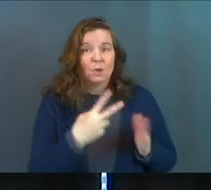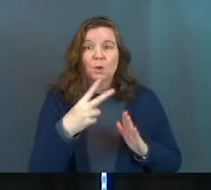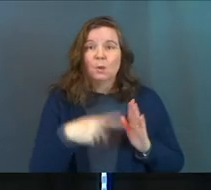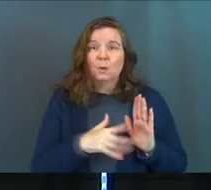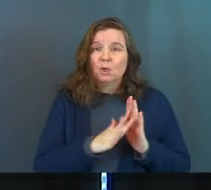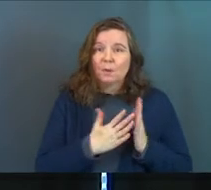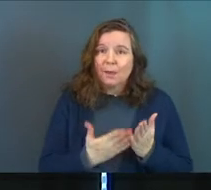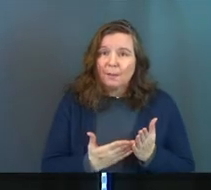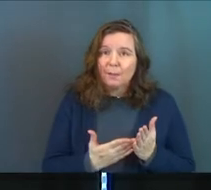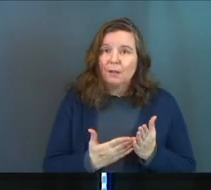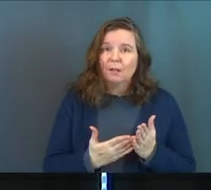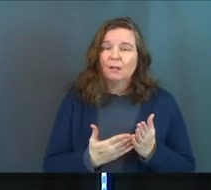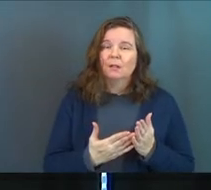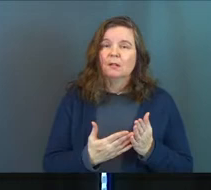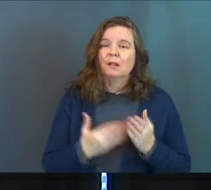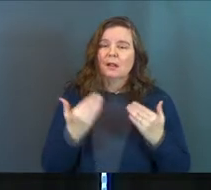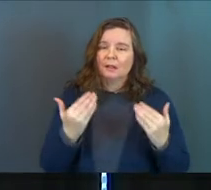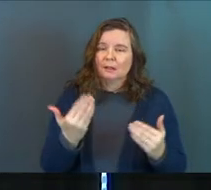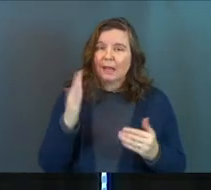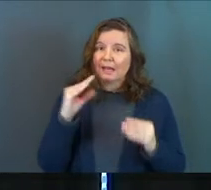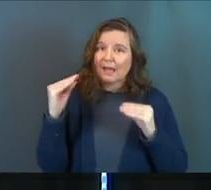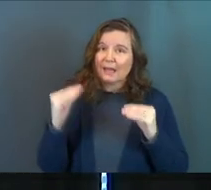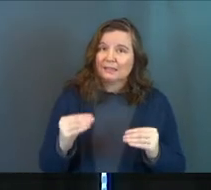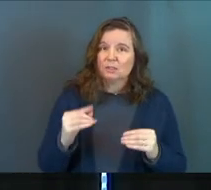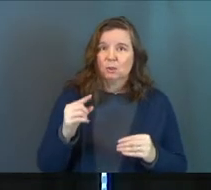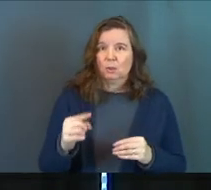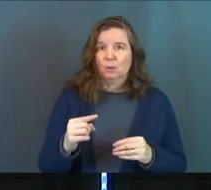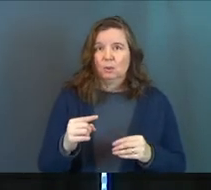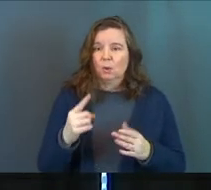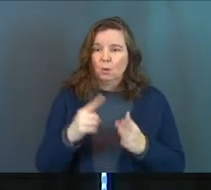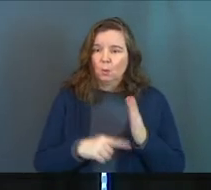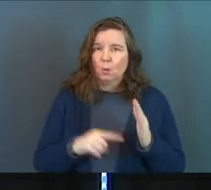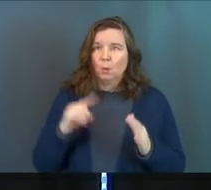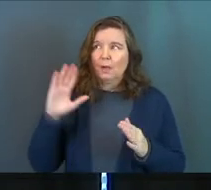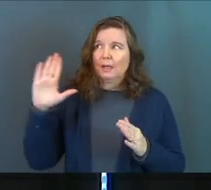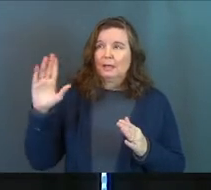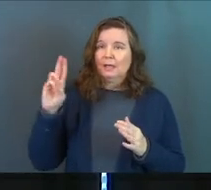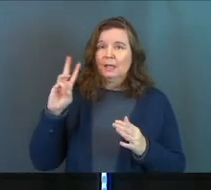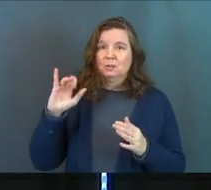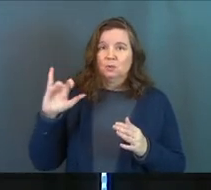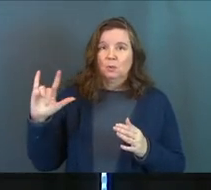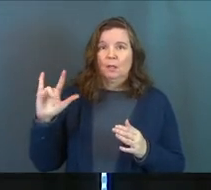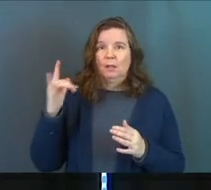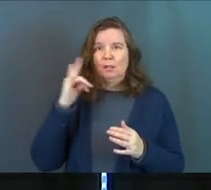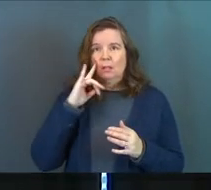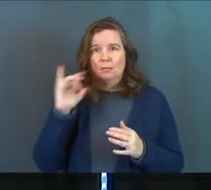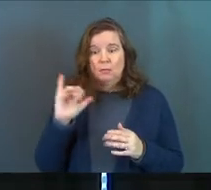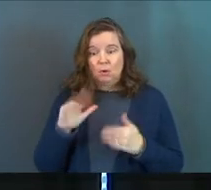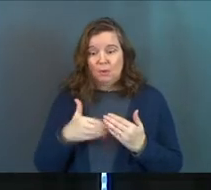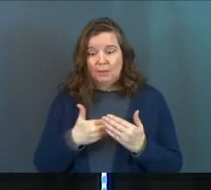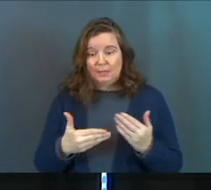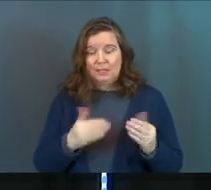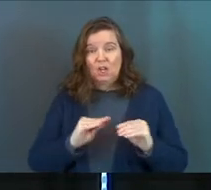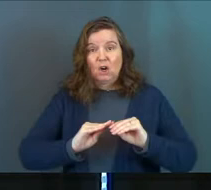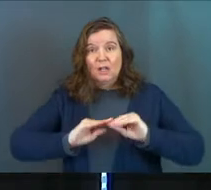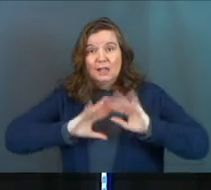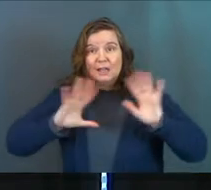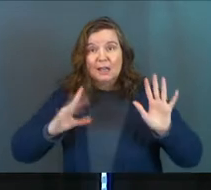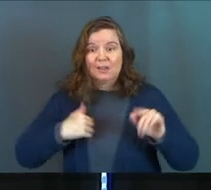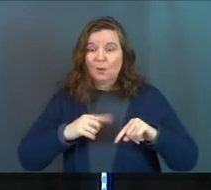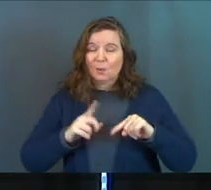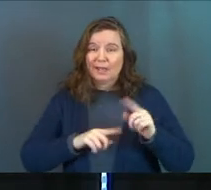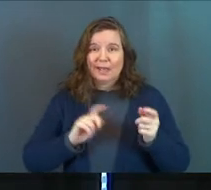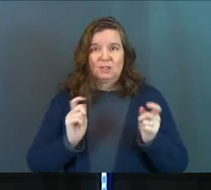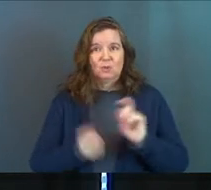Read your Bible. Let God teach you what his will is in all these things that are clear that we